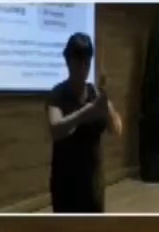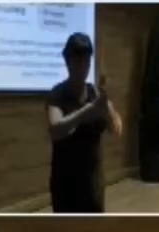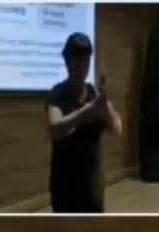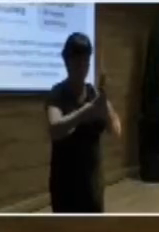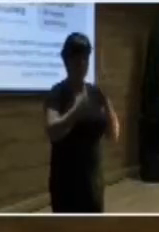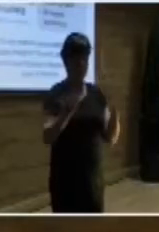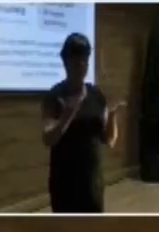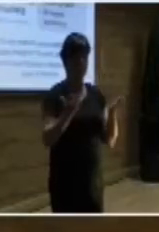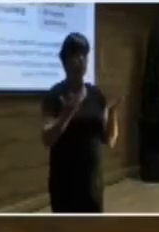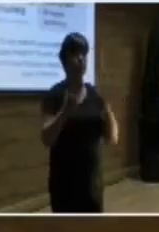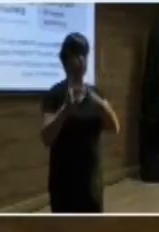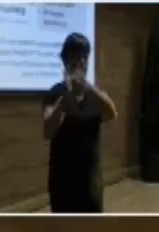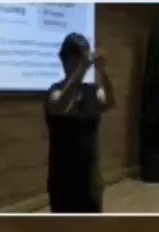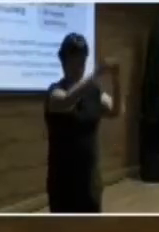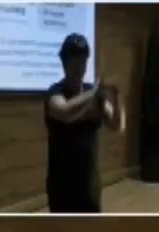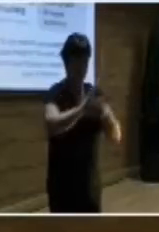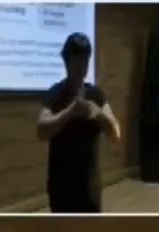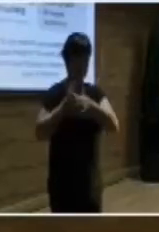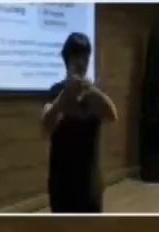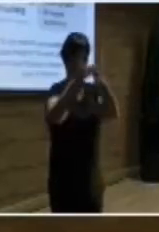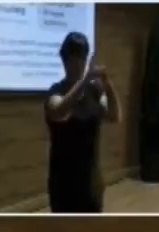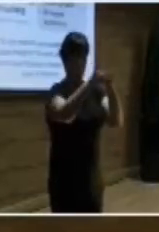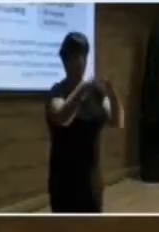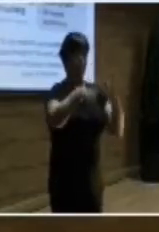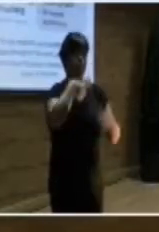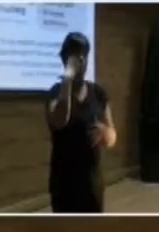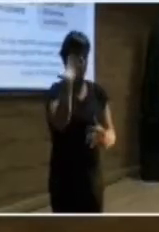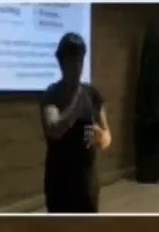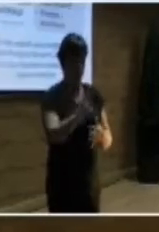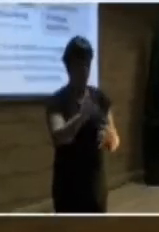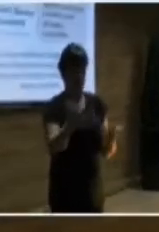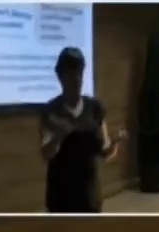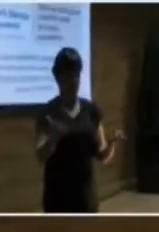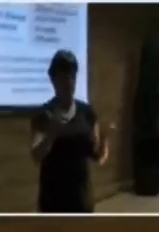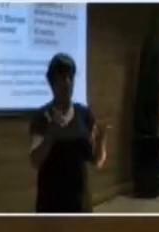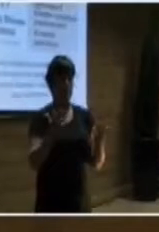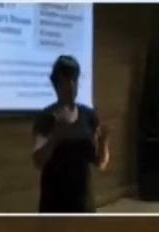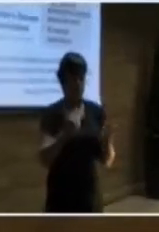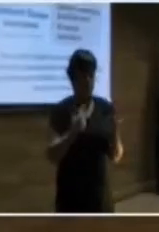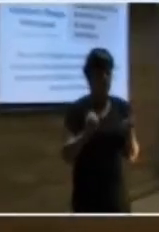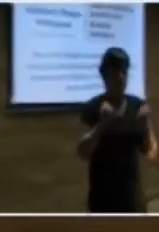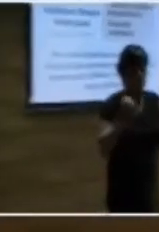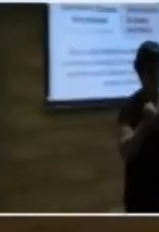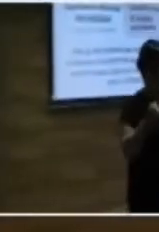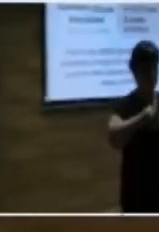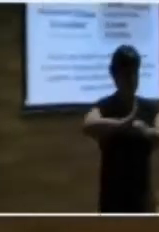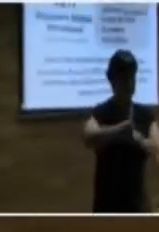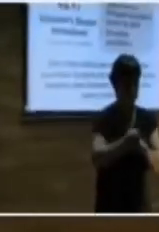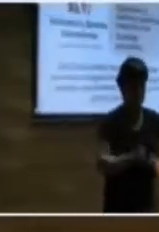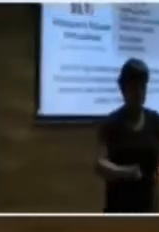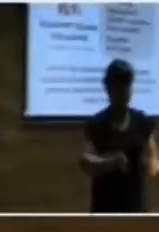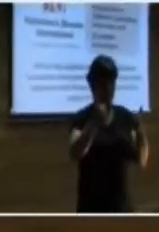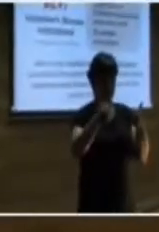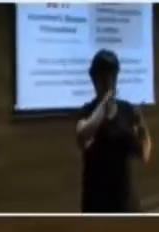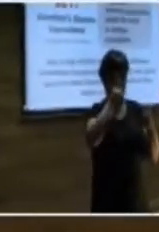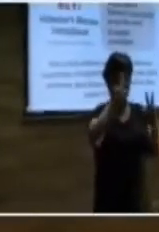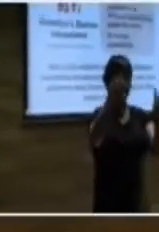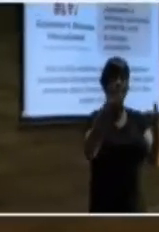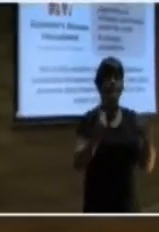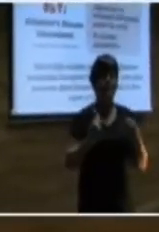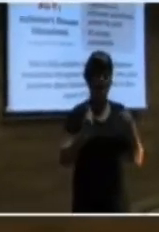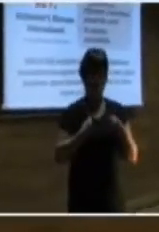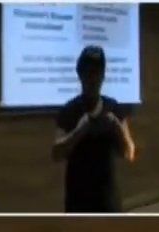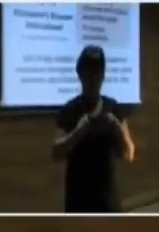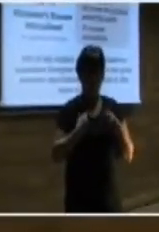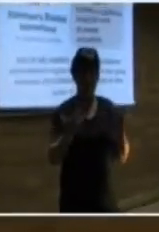because when you're trying to influence the global health agenda, you need to all work together. And if you are together,